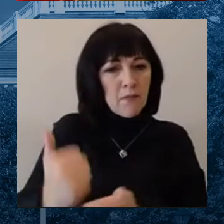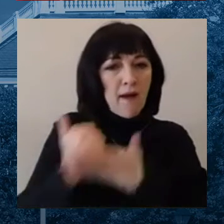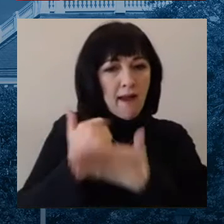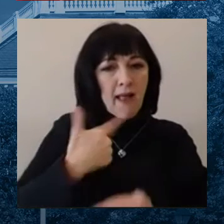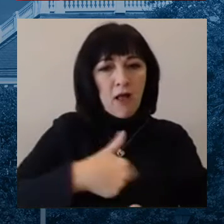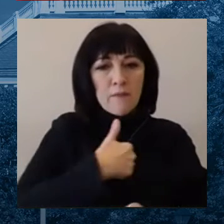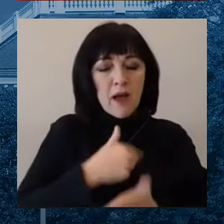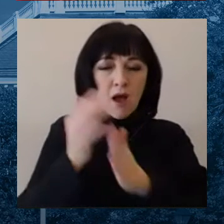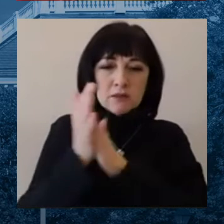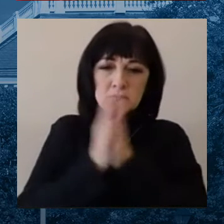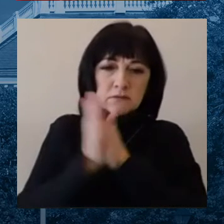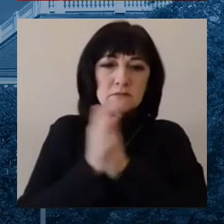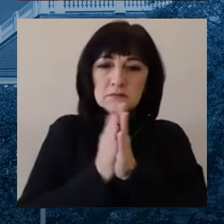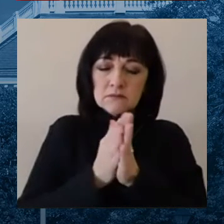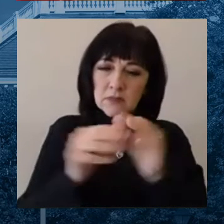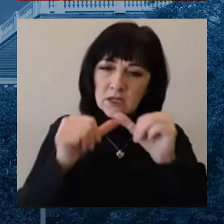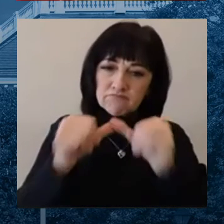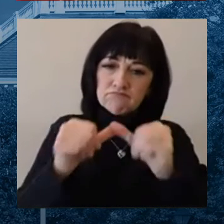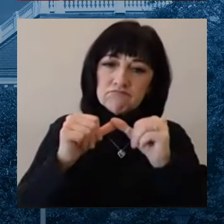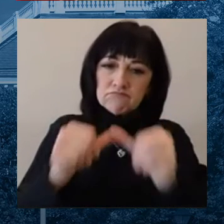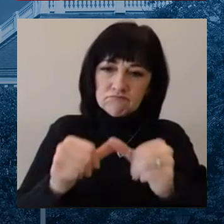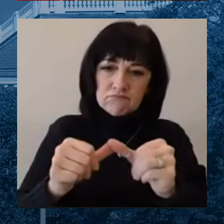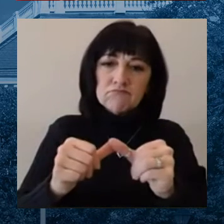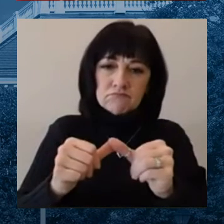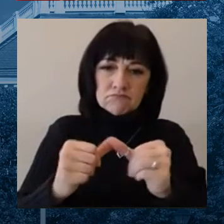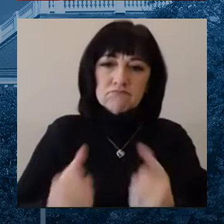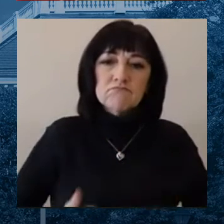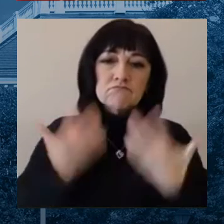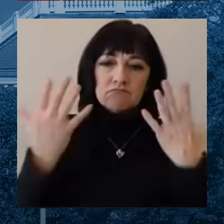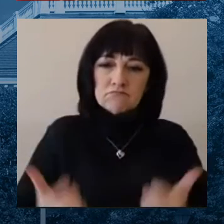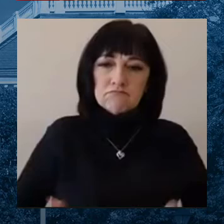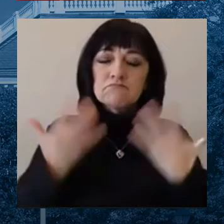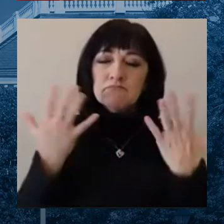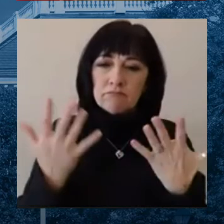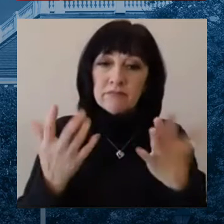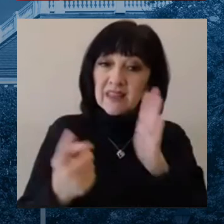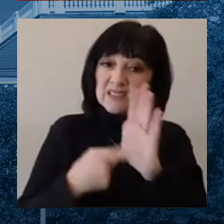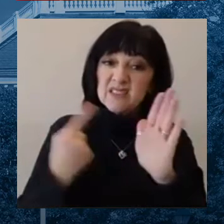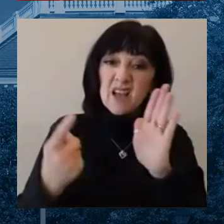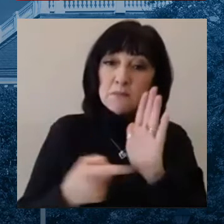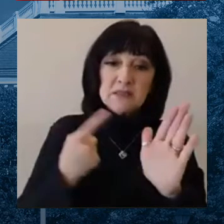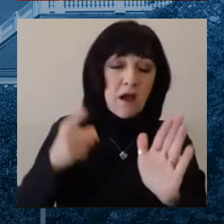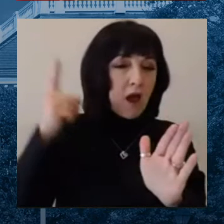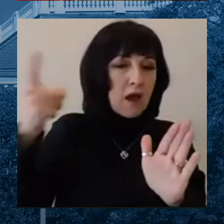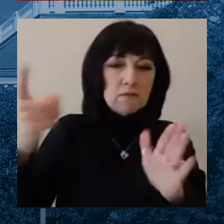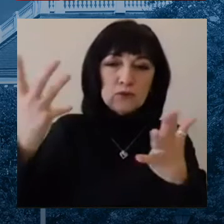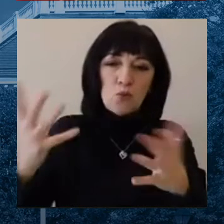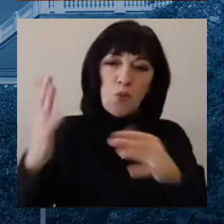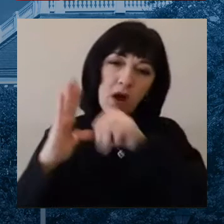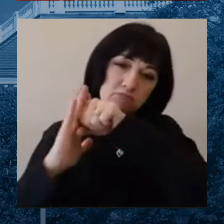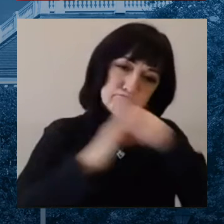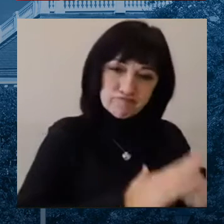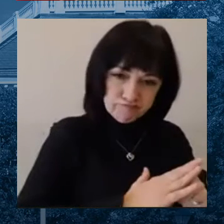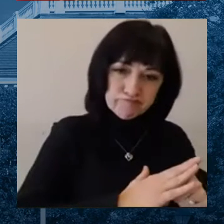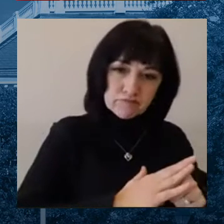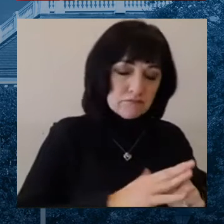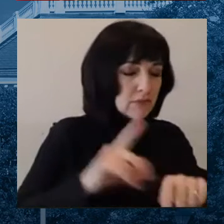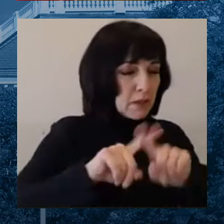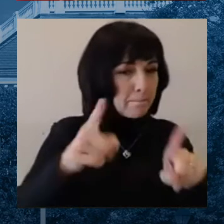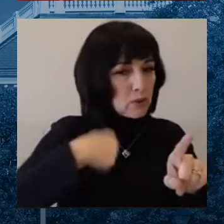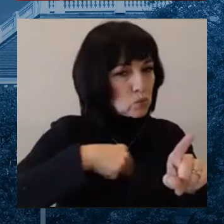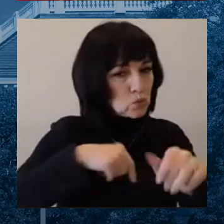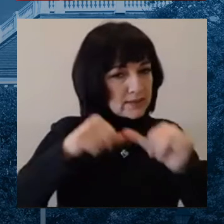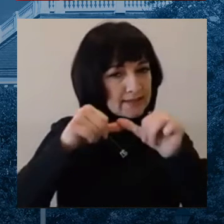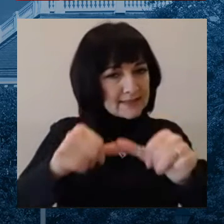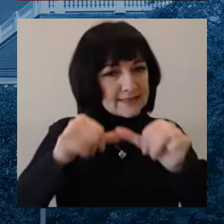that oftentimes has its foot on our necks. But through it all, we continue to persevere and to